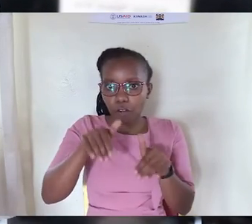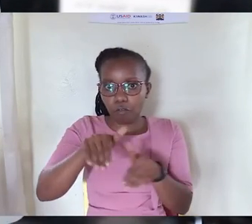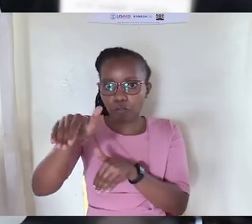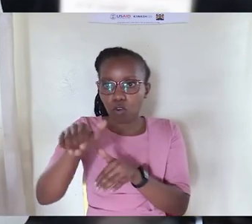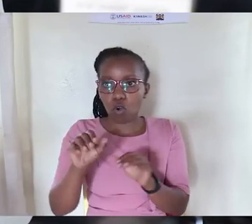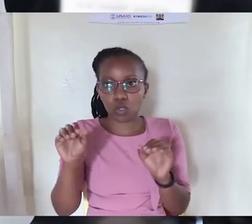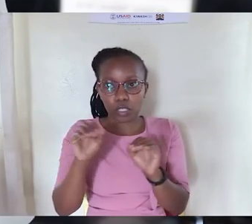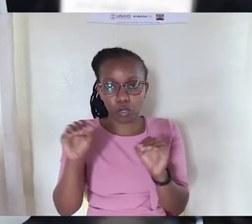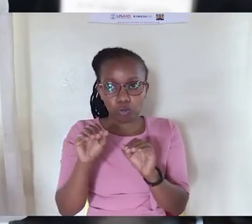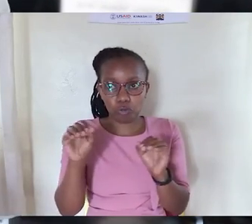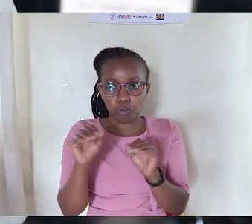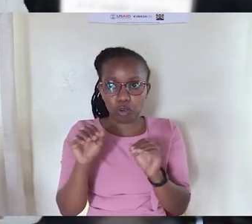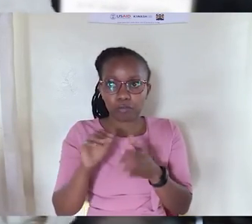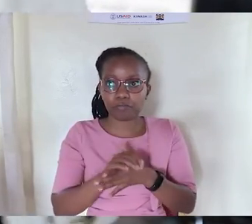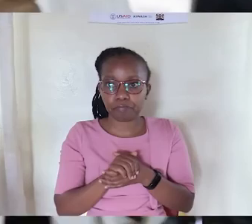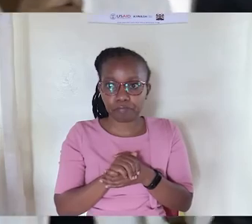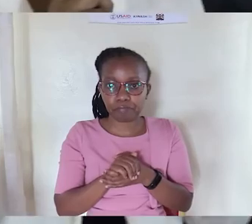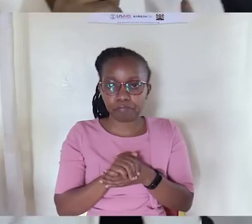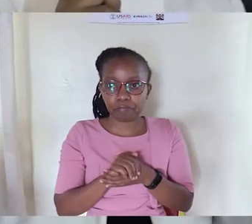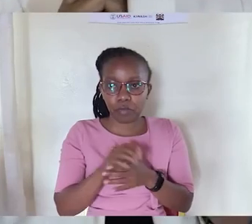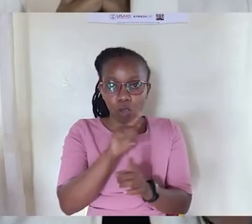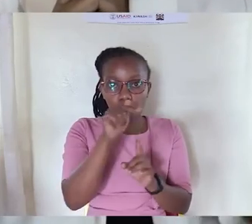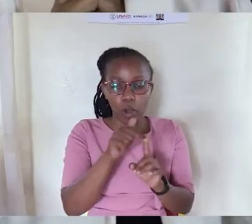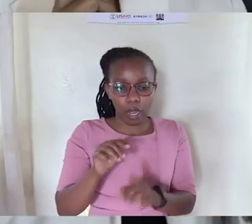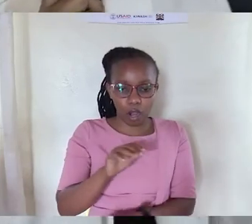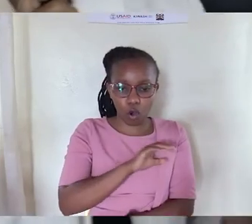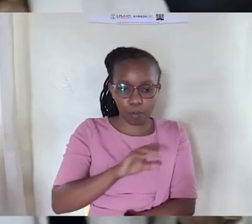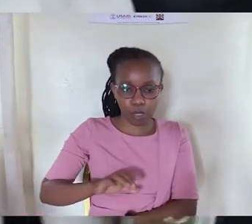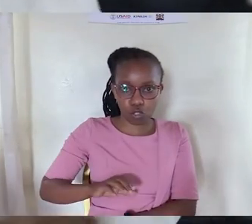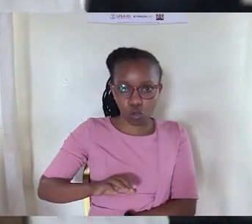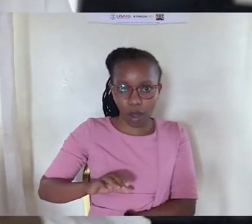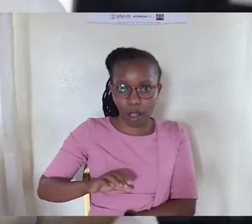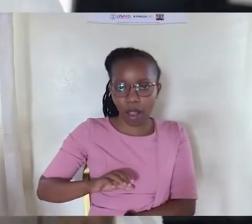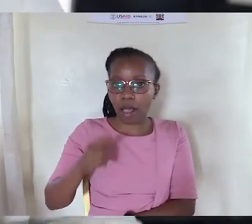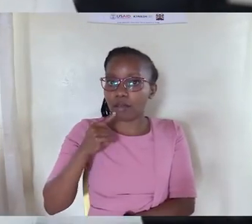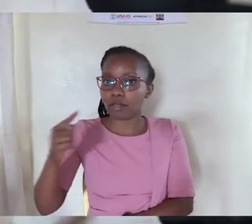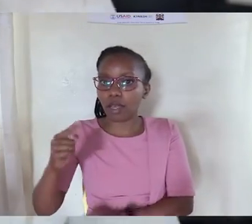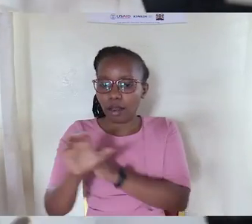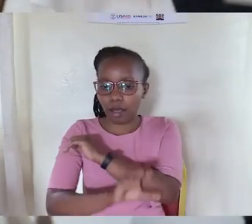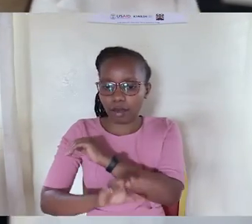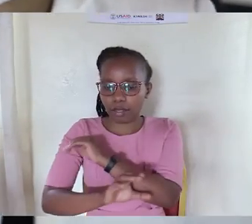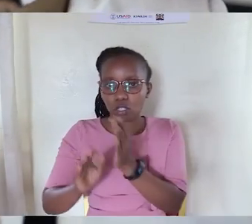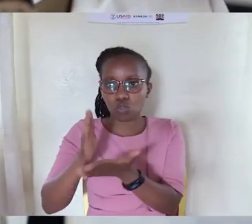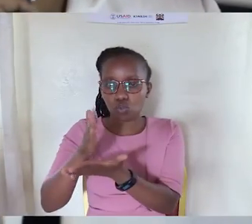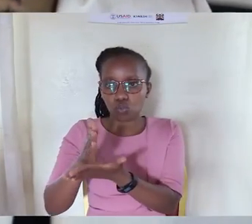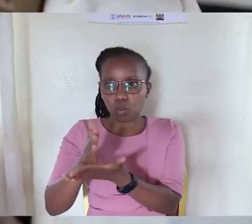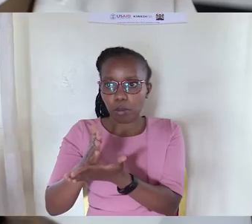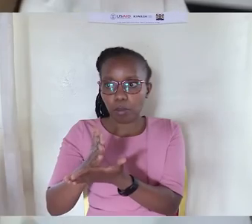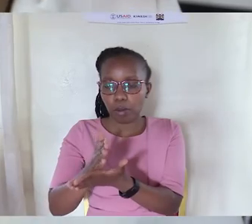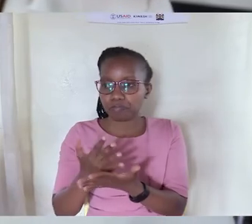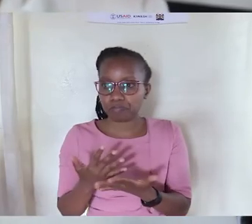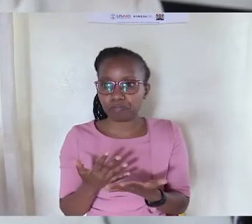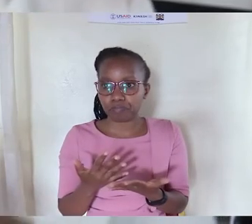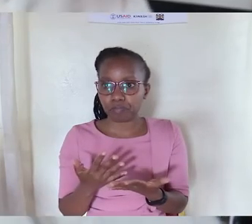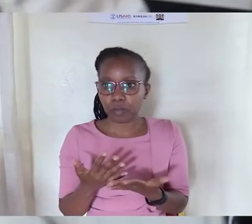is expected of them. And that is one thing. When a commission can speak out and tell the country the truth as it is, that no